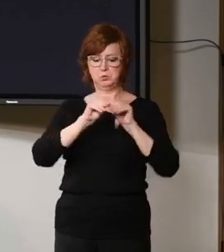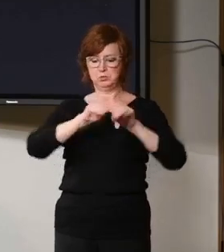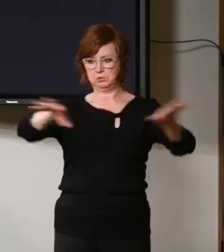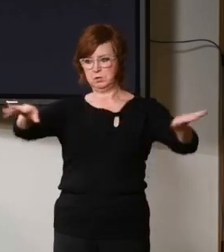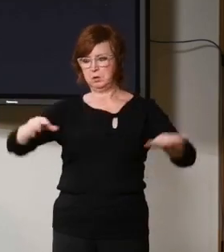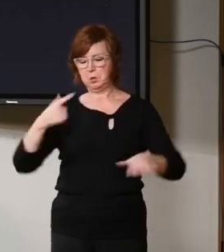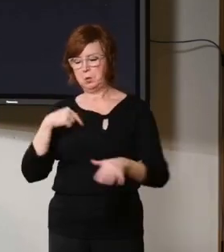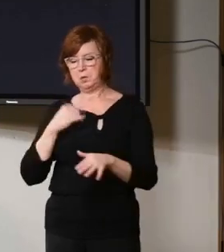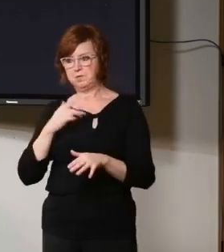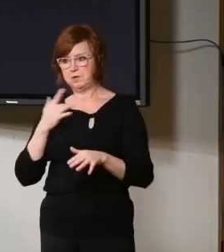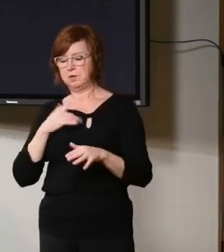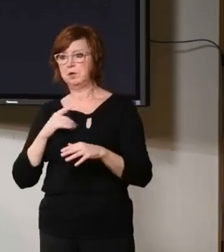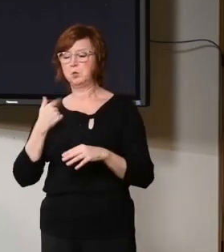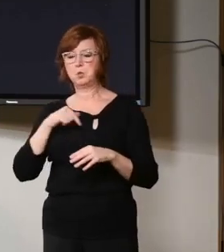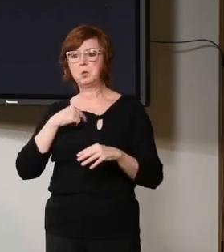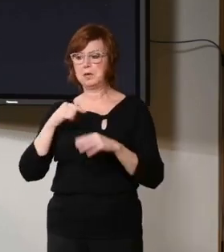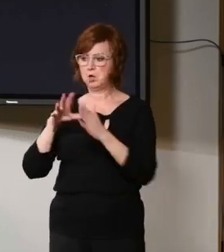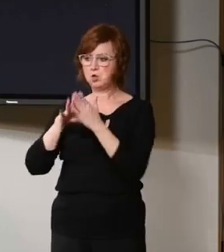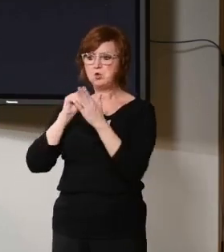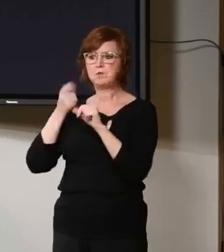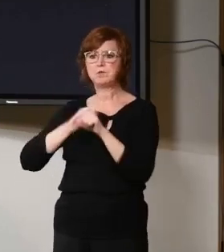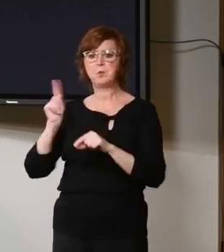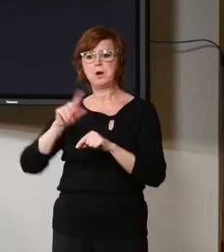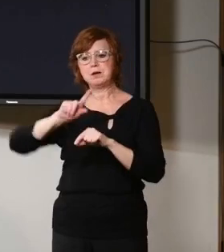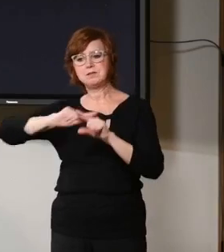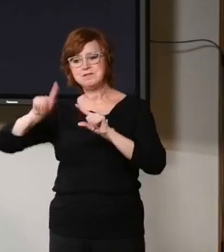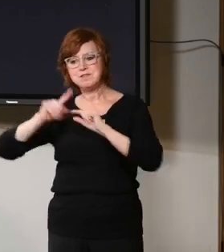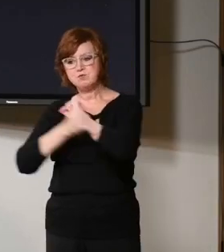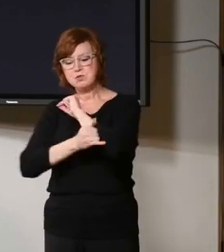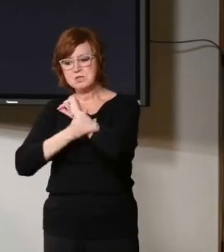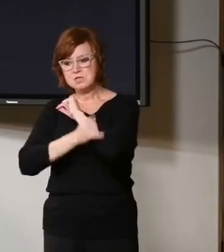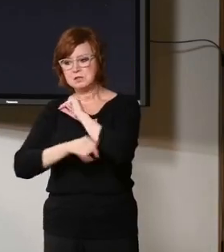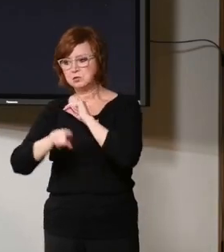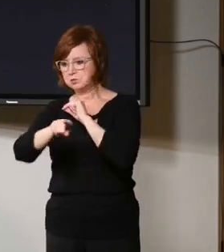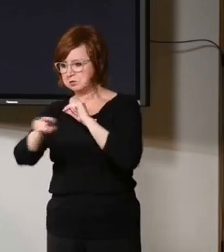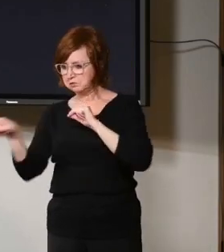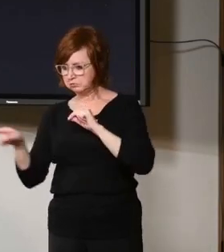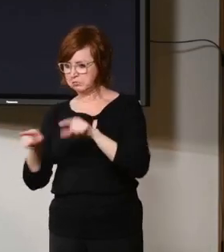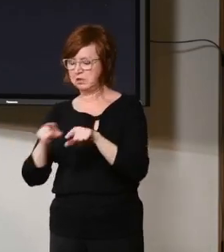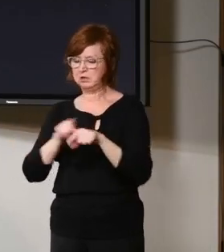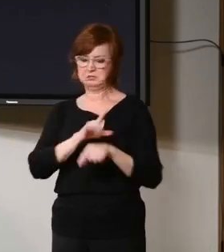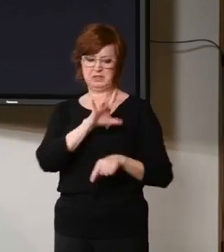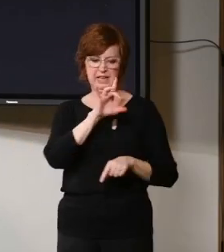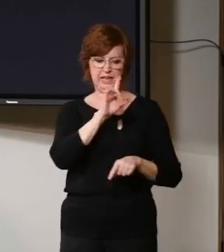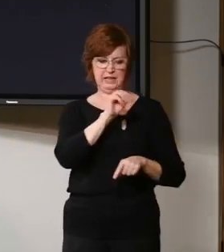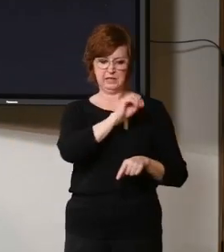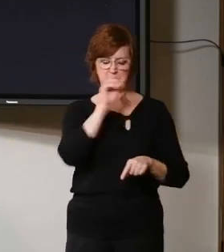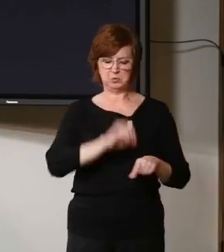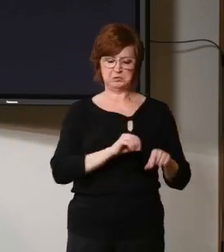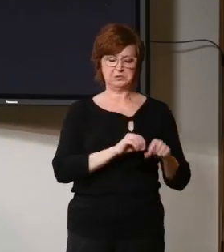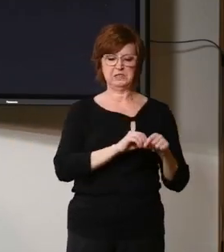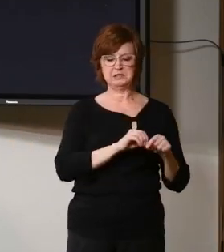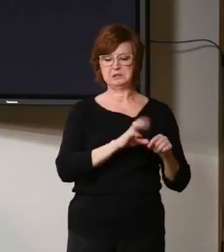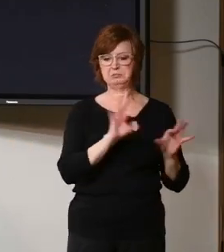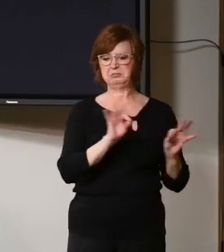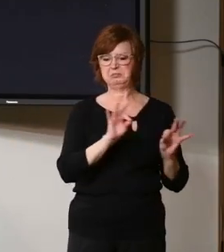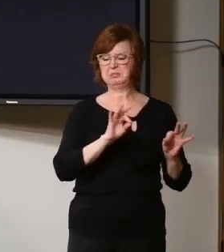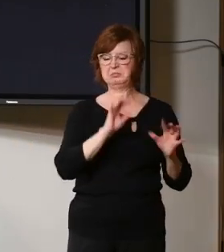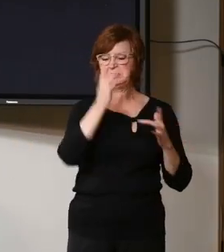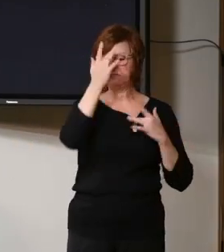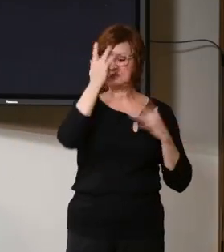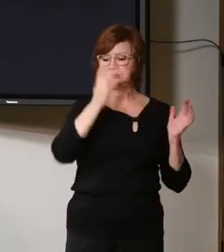about 80% of cases in all age groups have mild illness, 20% require